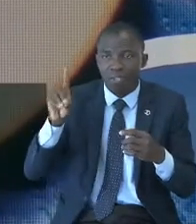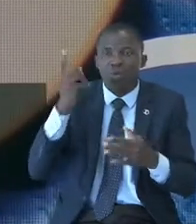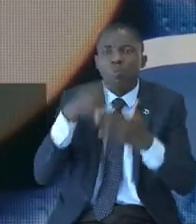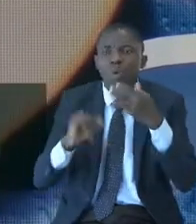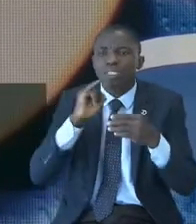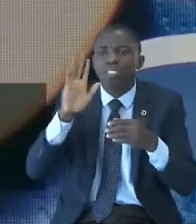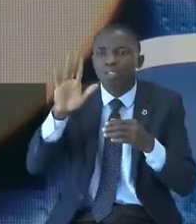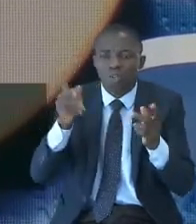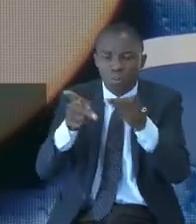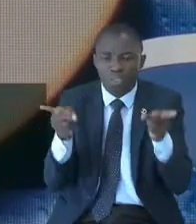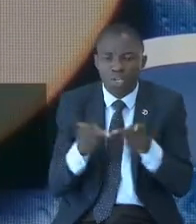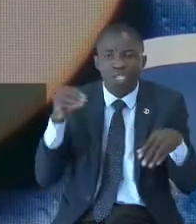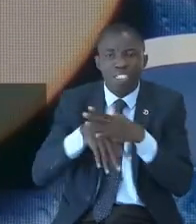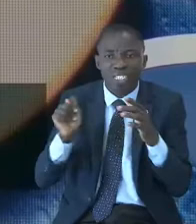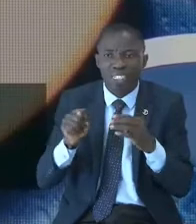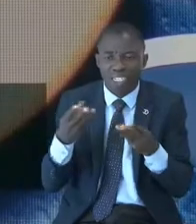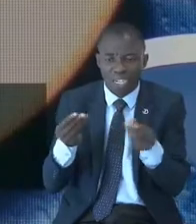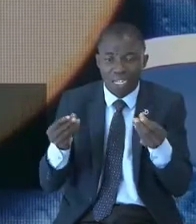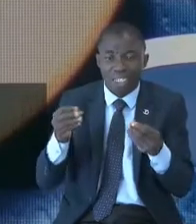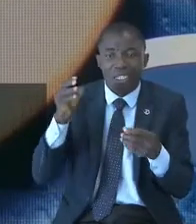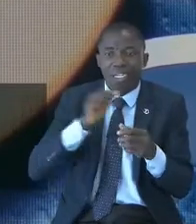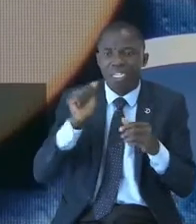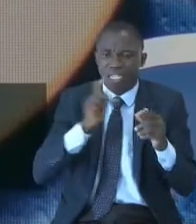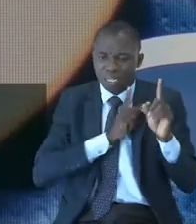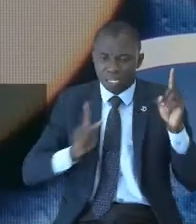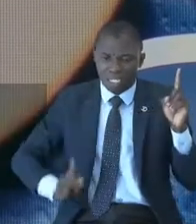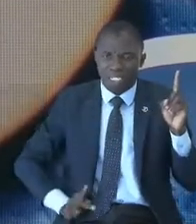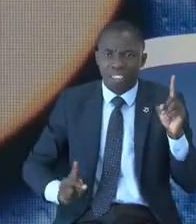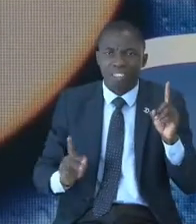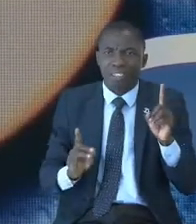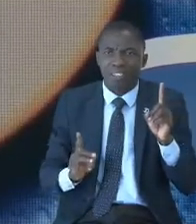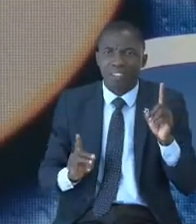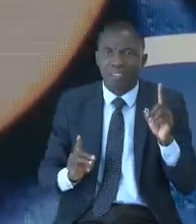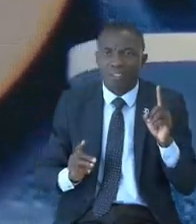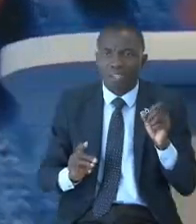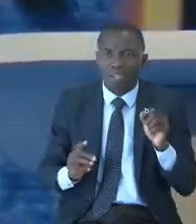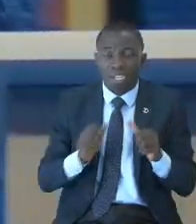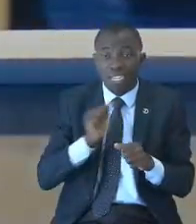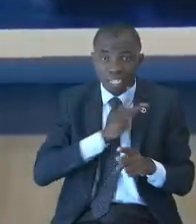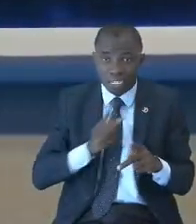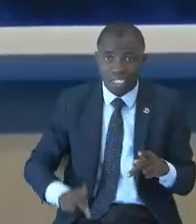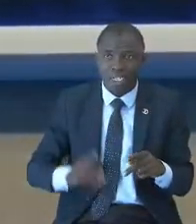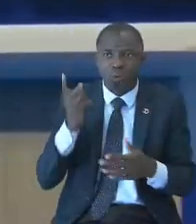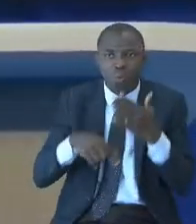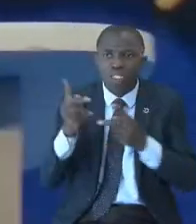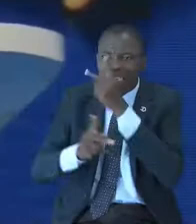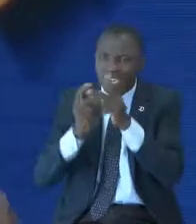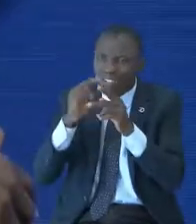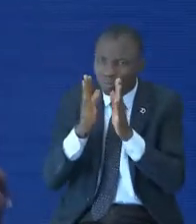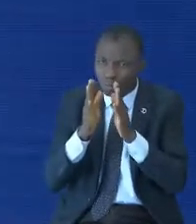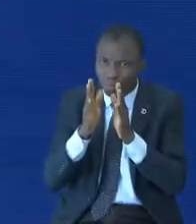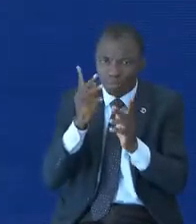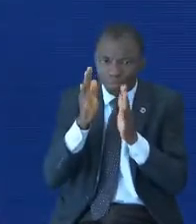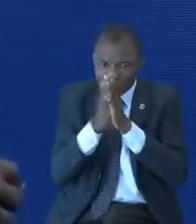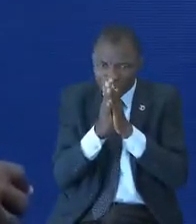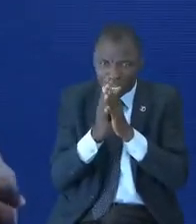the land? He said, I'm king in the land. What kind of prayer did you pray